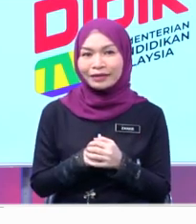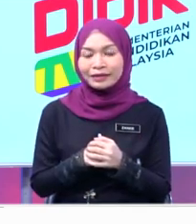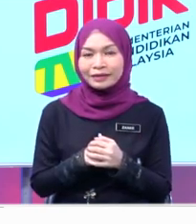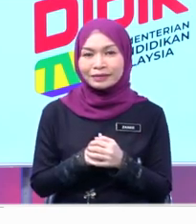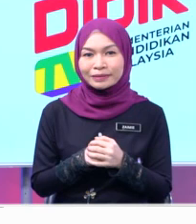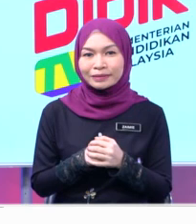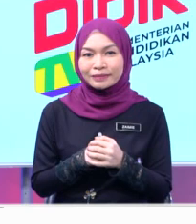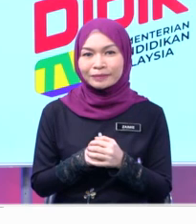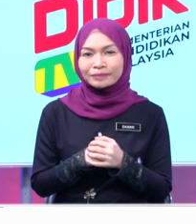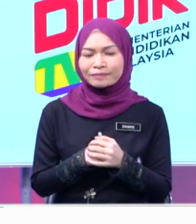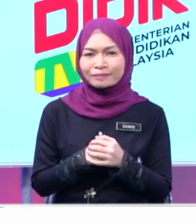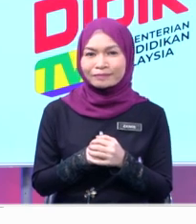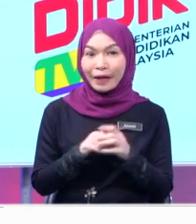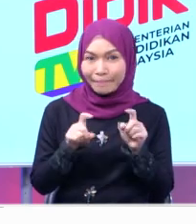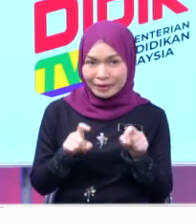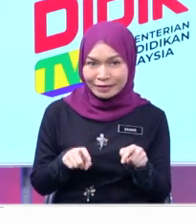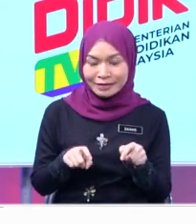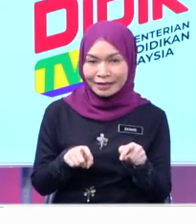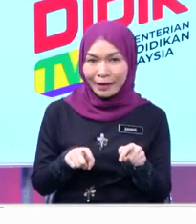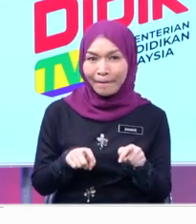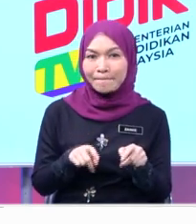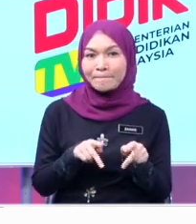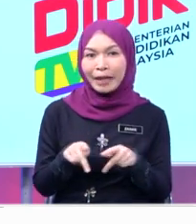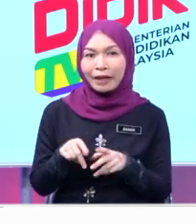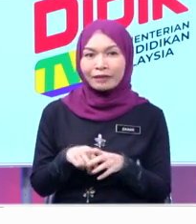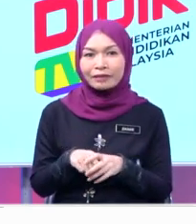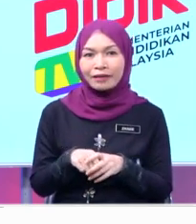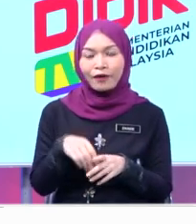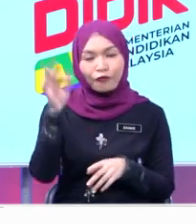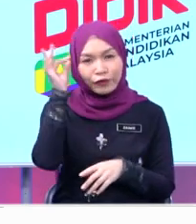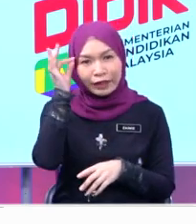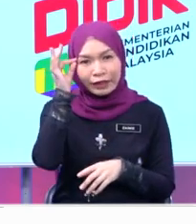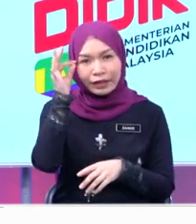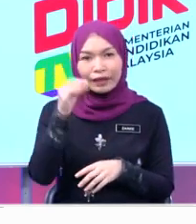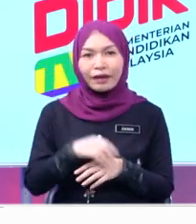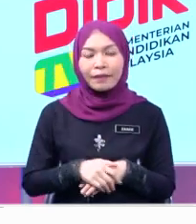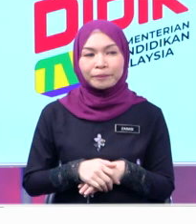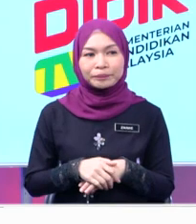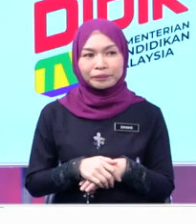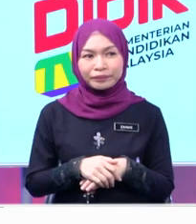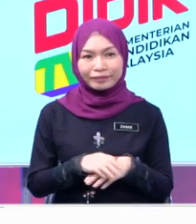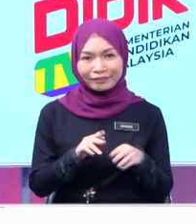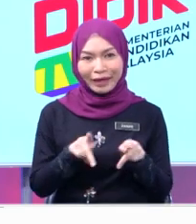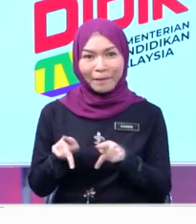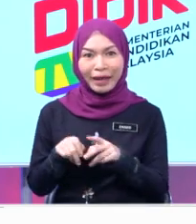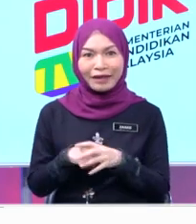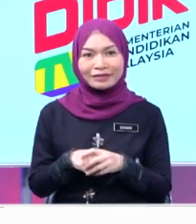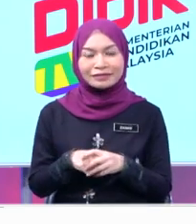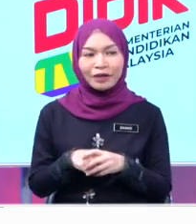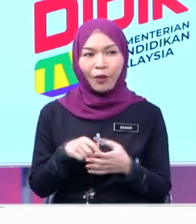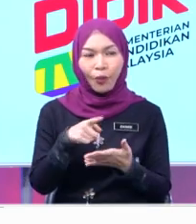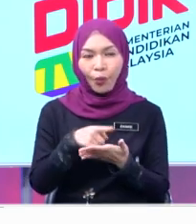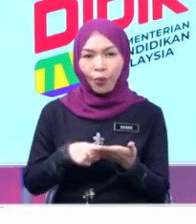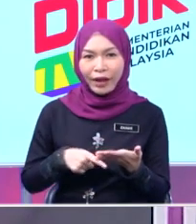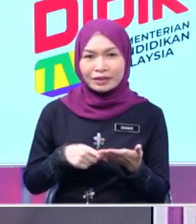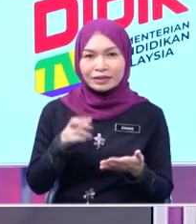you need to plan. You cannot just simply write. Yes. Okay? Even I, before I write, I do need to make a plan. All right? So we are